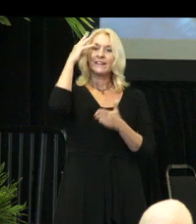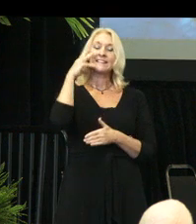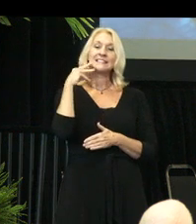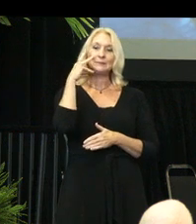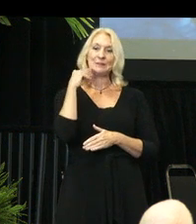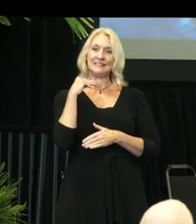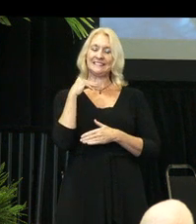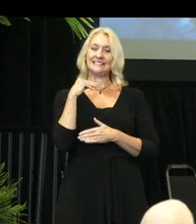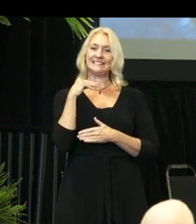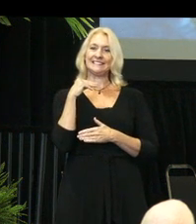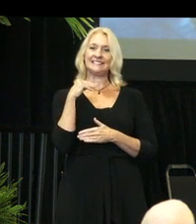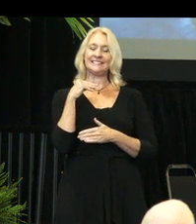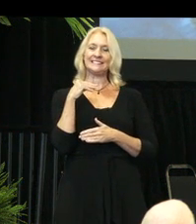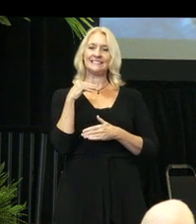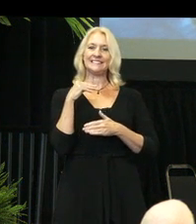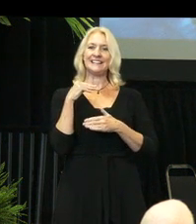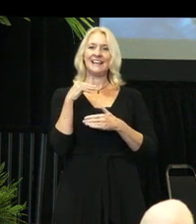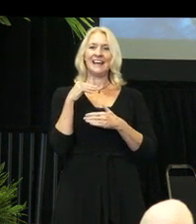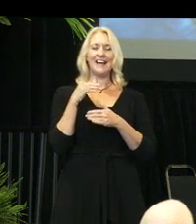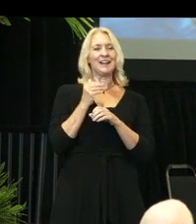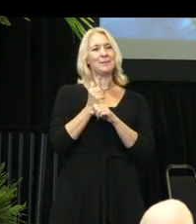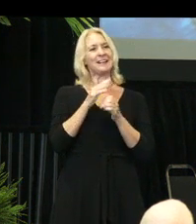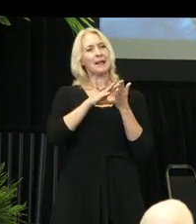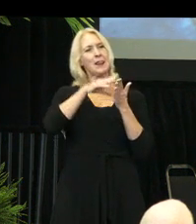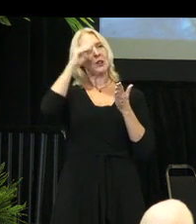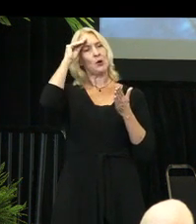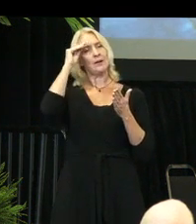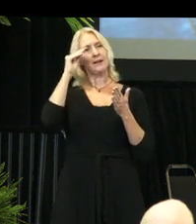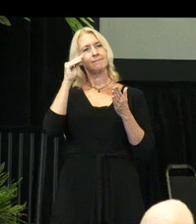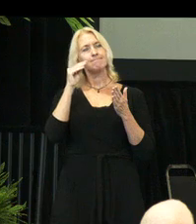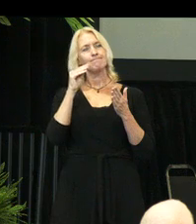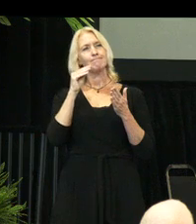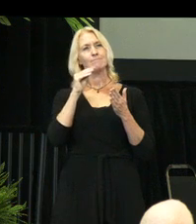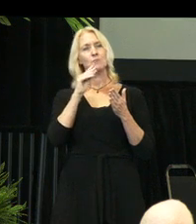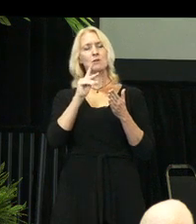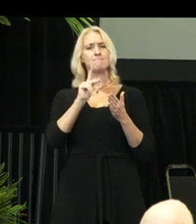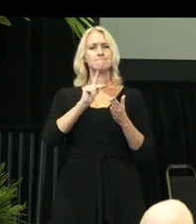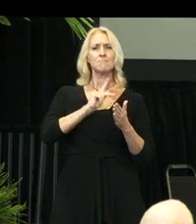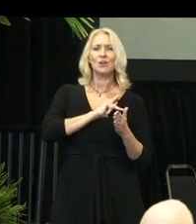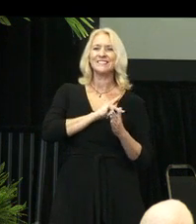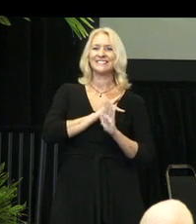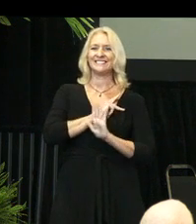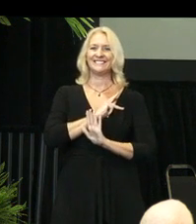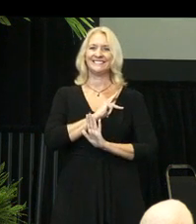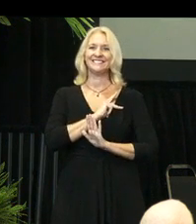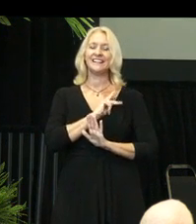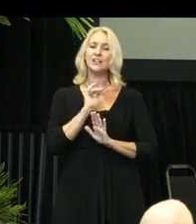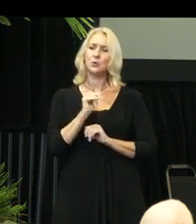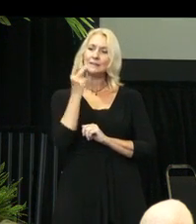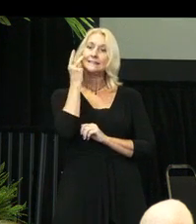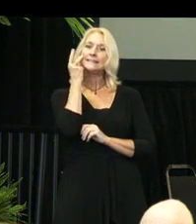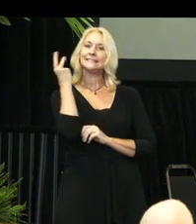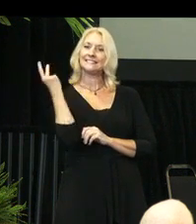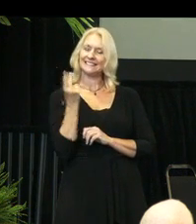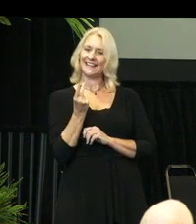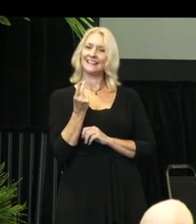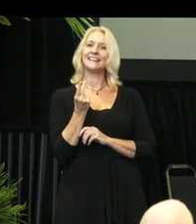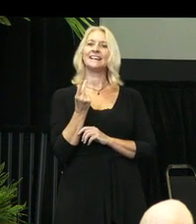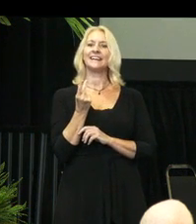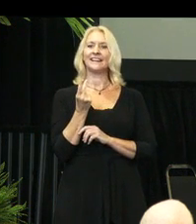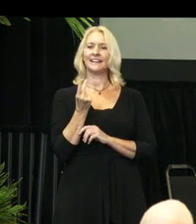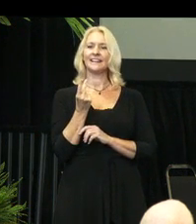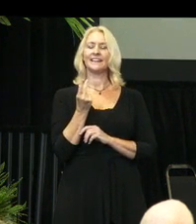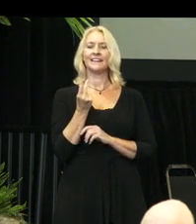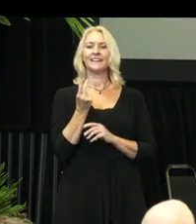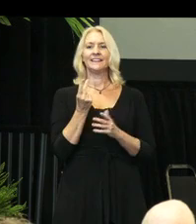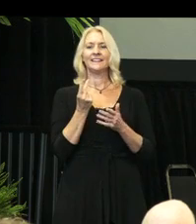experience. It puts learning in a new, a more personal level, where you're able to apply. It's